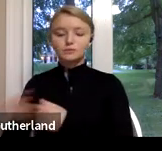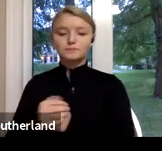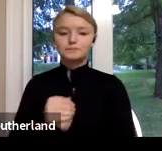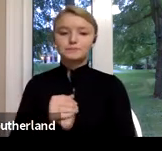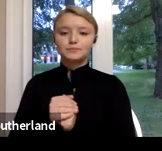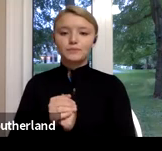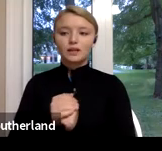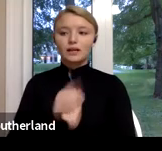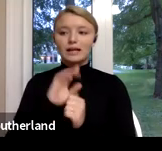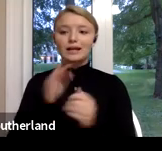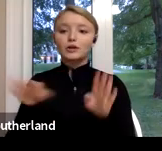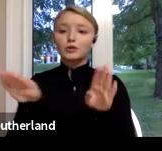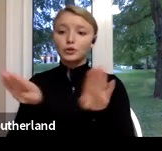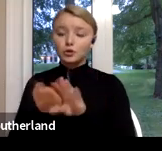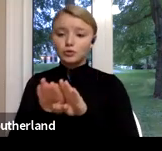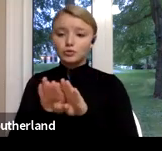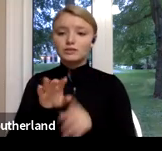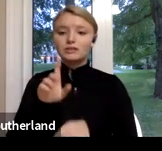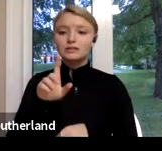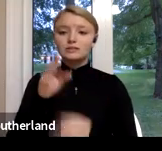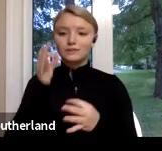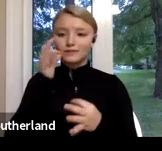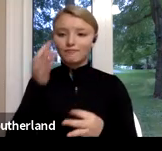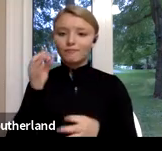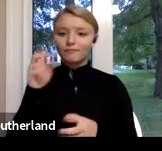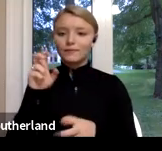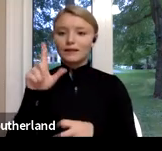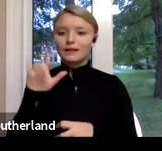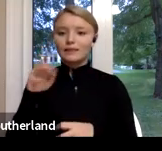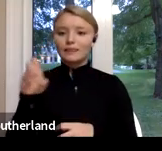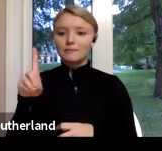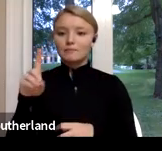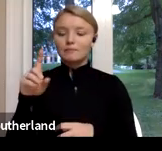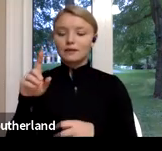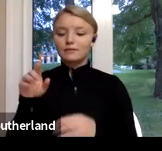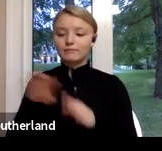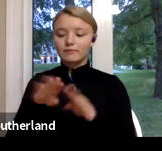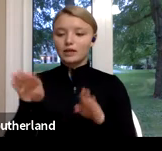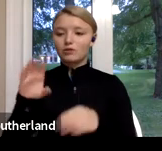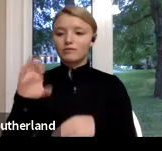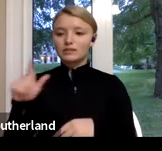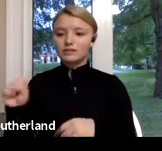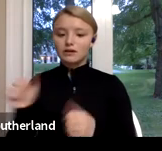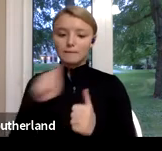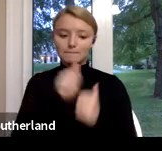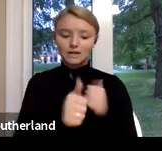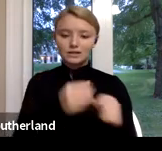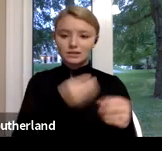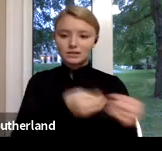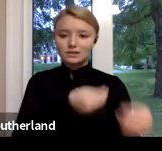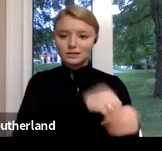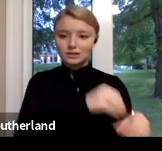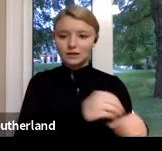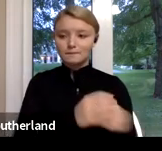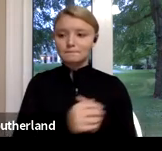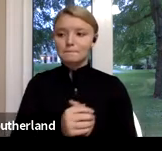closes the lipid layer of the cell and passes on the inside. Only 8 sugars on the